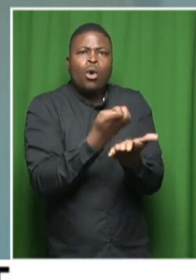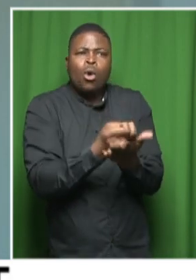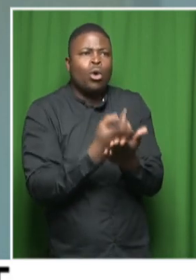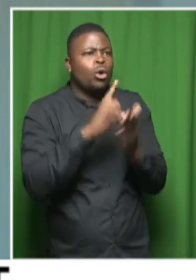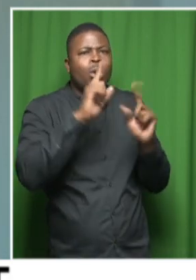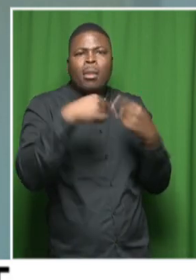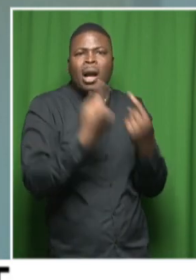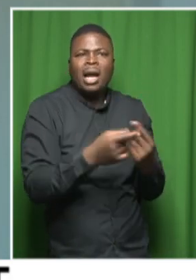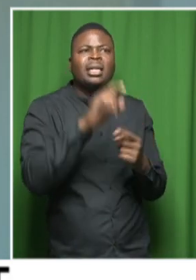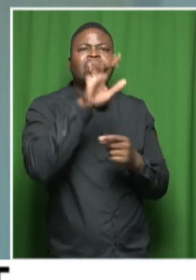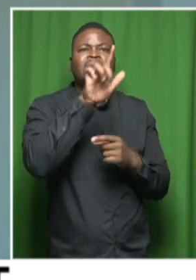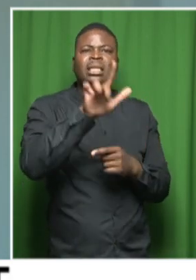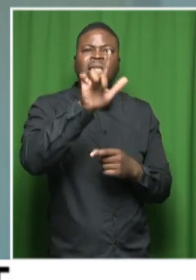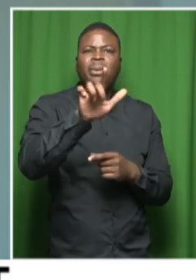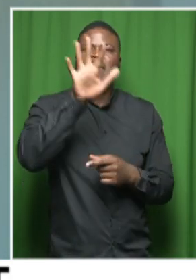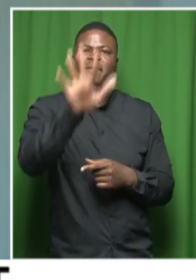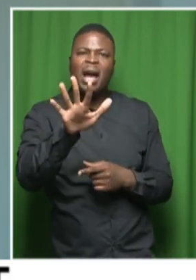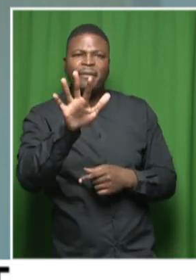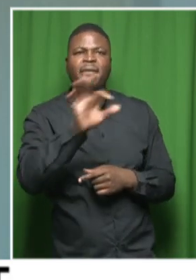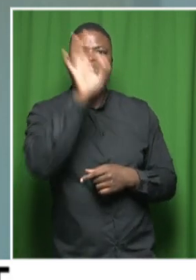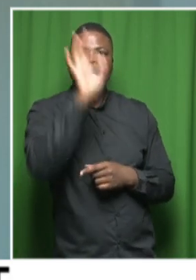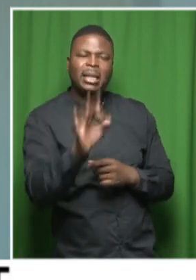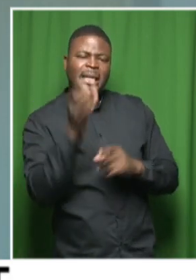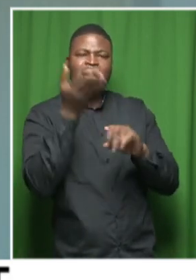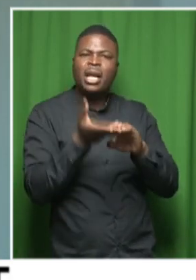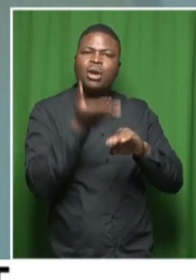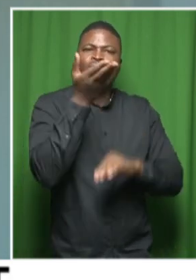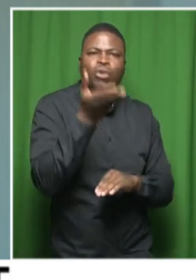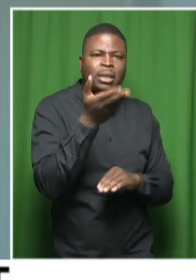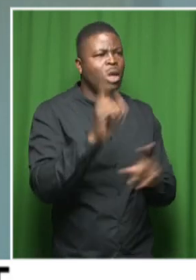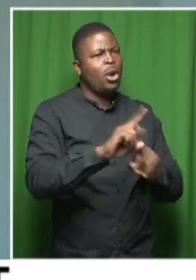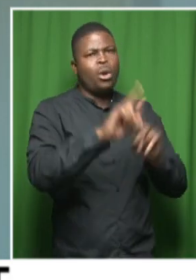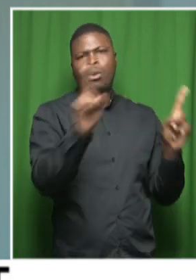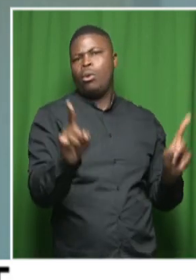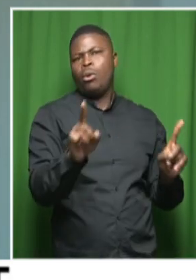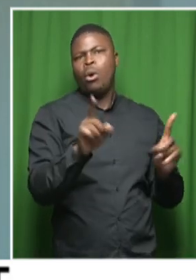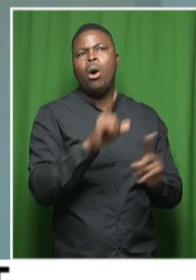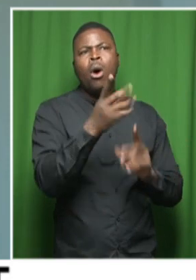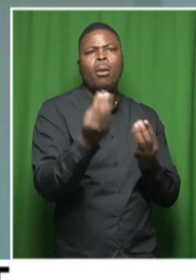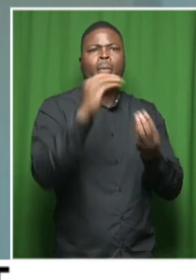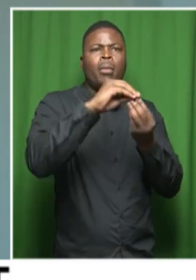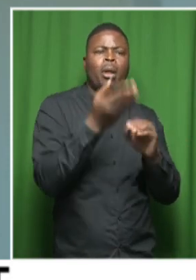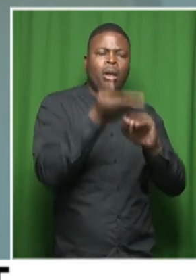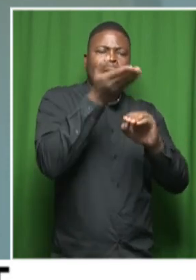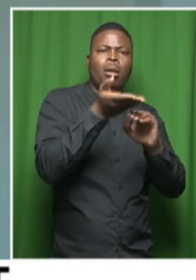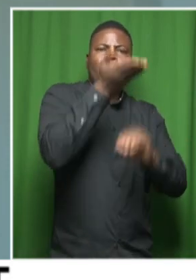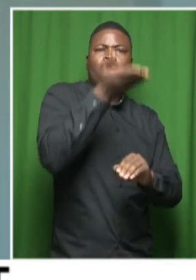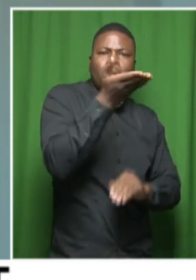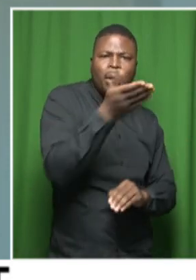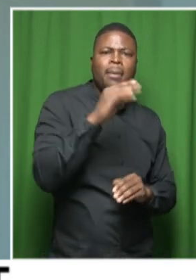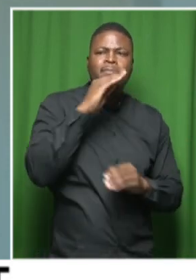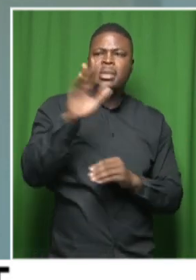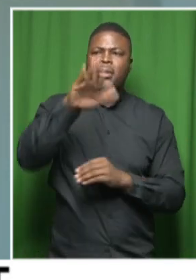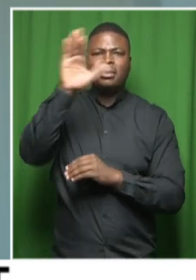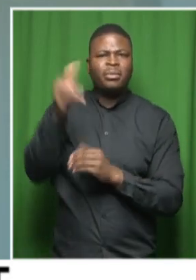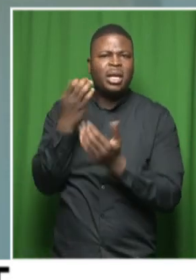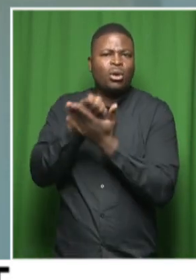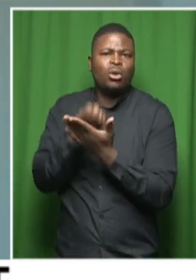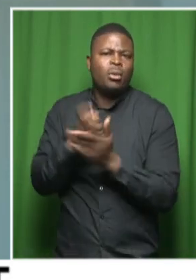another 75% or with another, let me just say, monetary austerity intervention. And then in return,